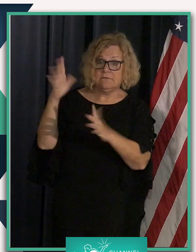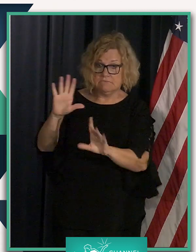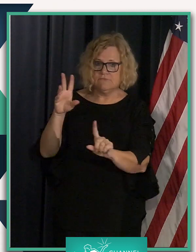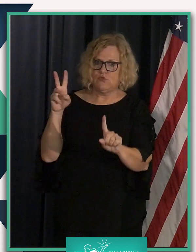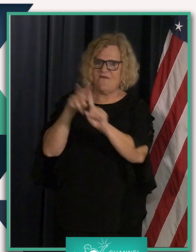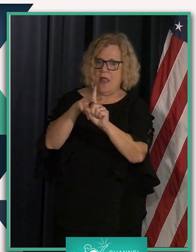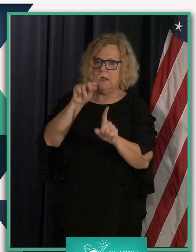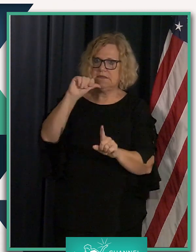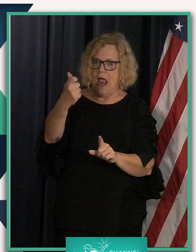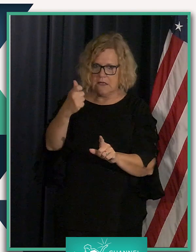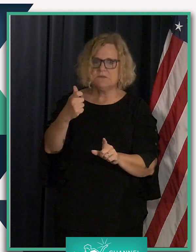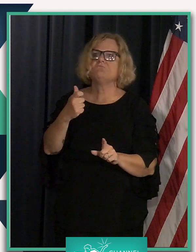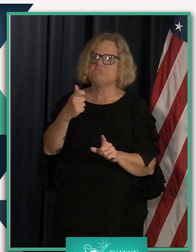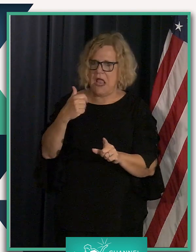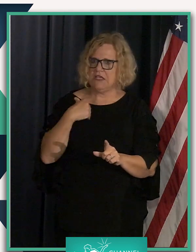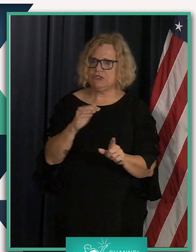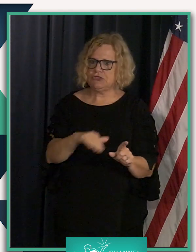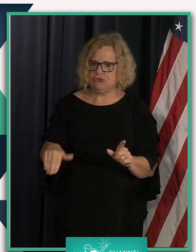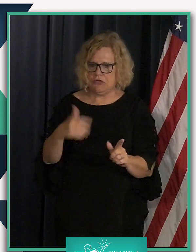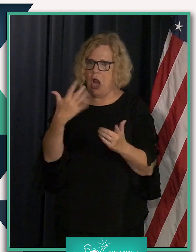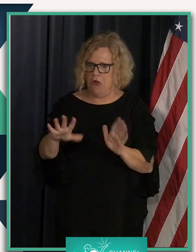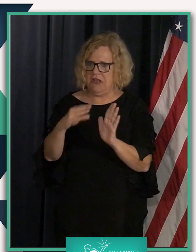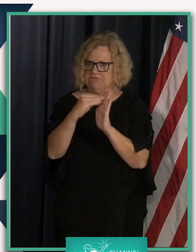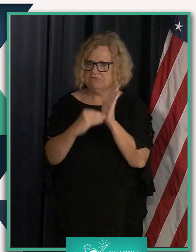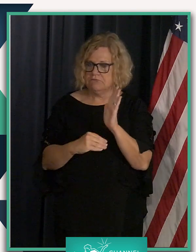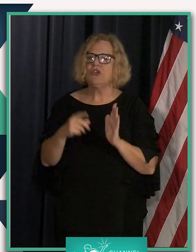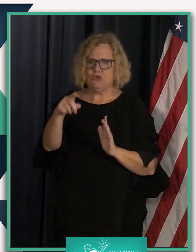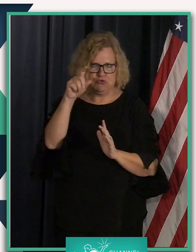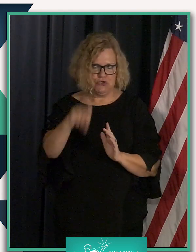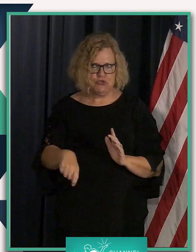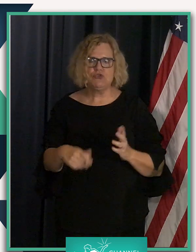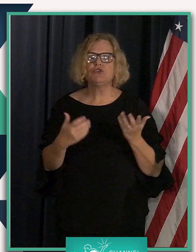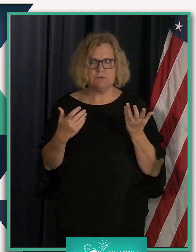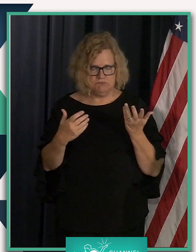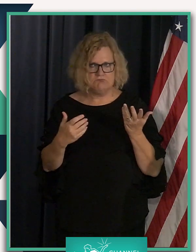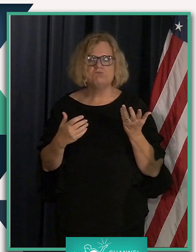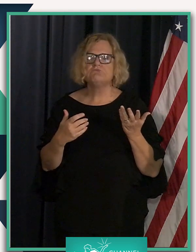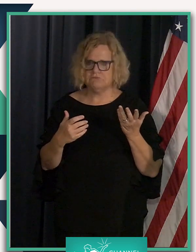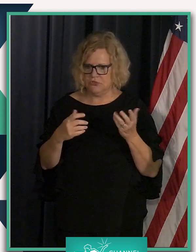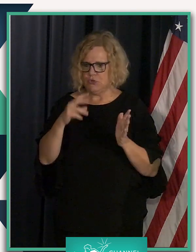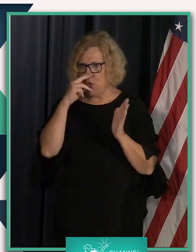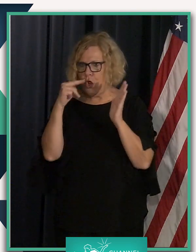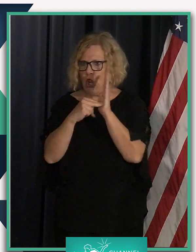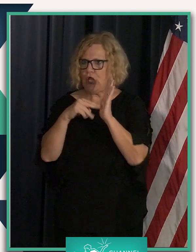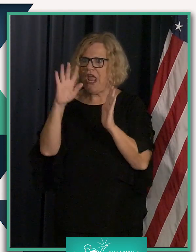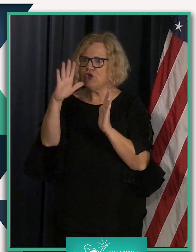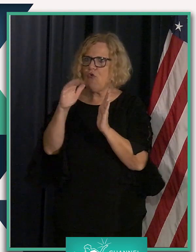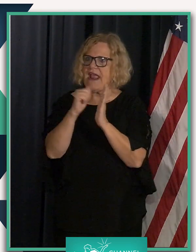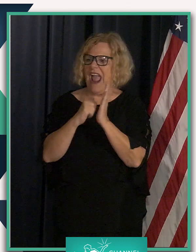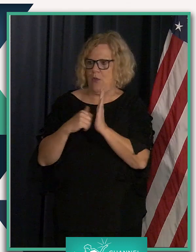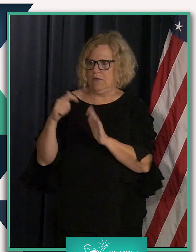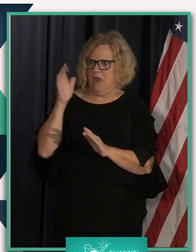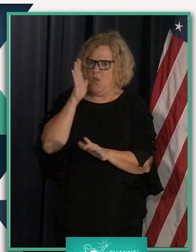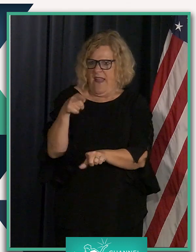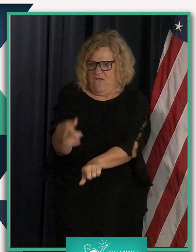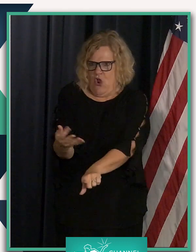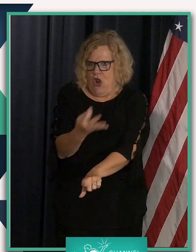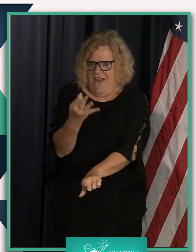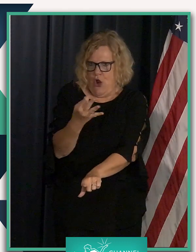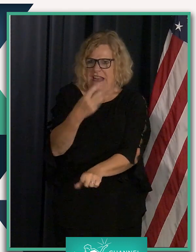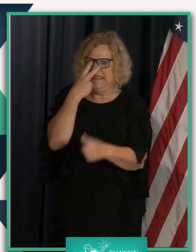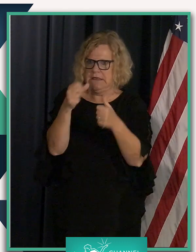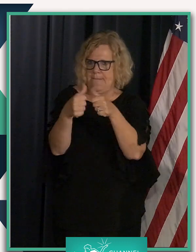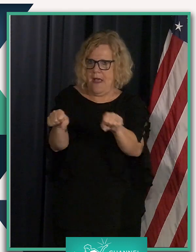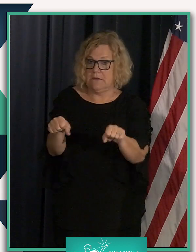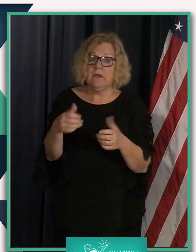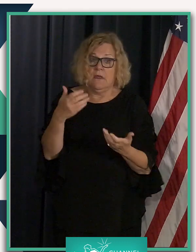filed a tax return and has dependents, you should be able to look at your account by Friday and see a